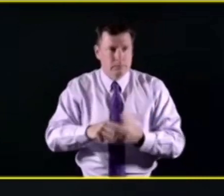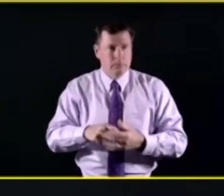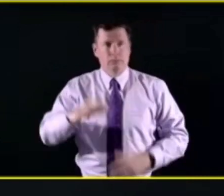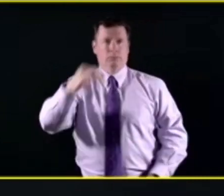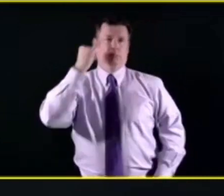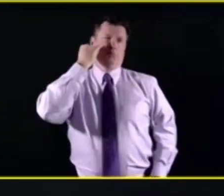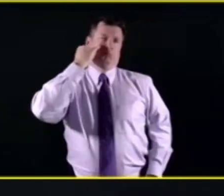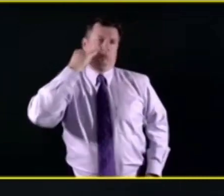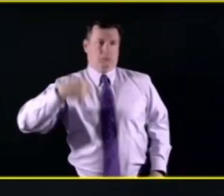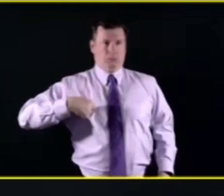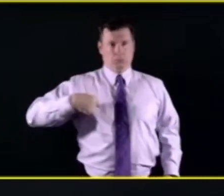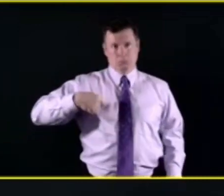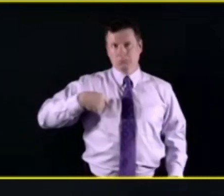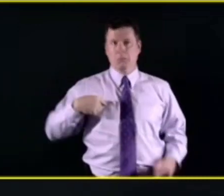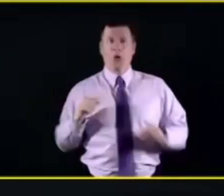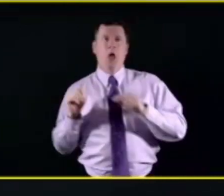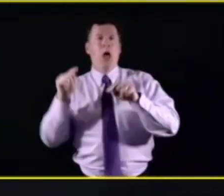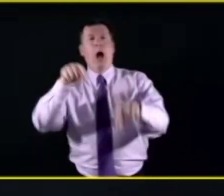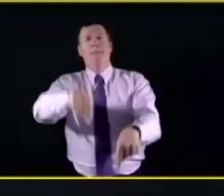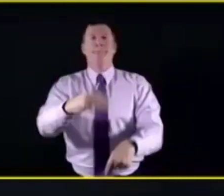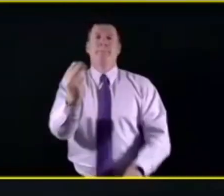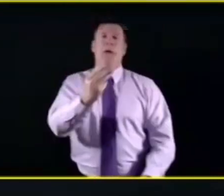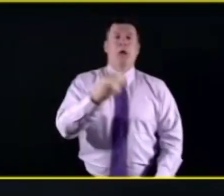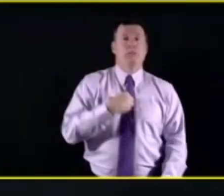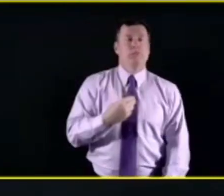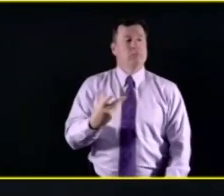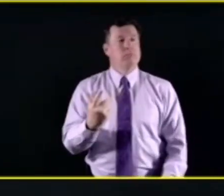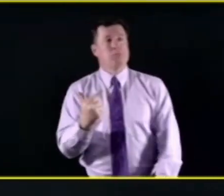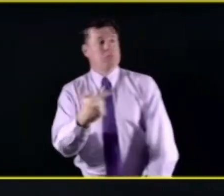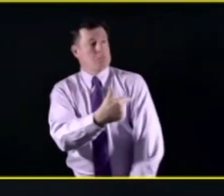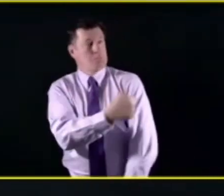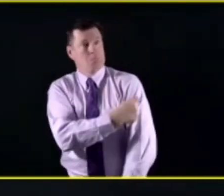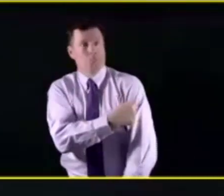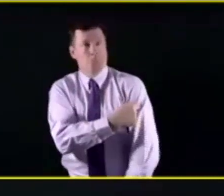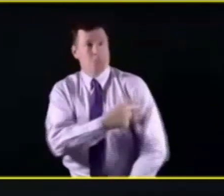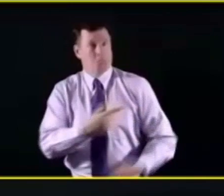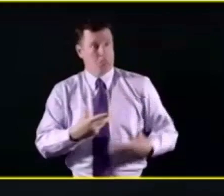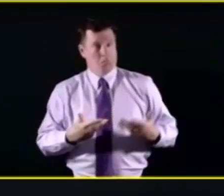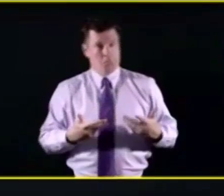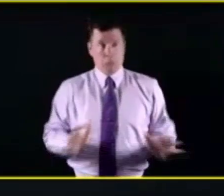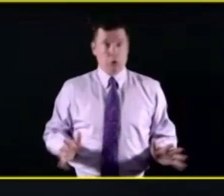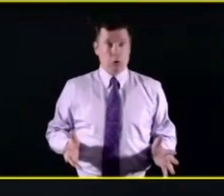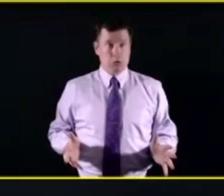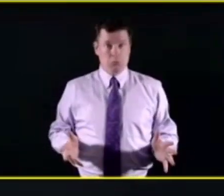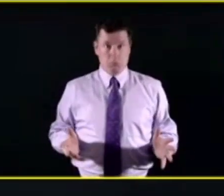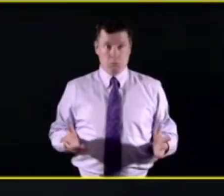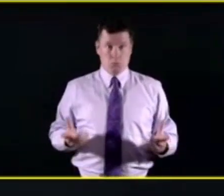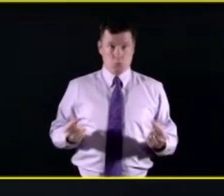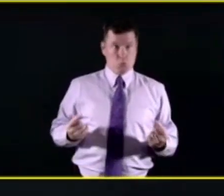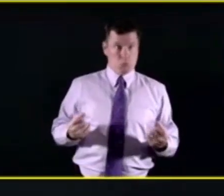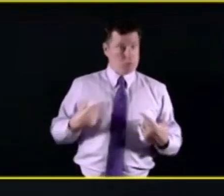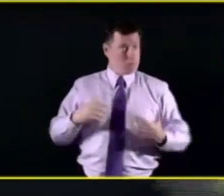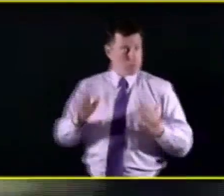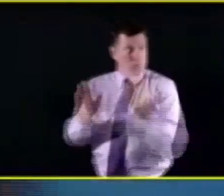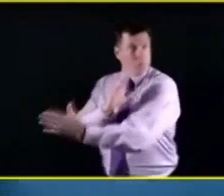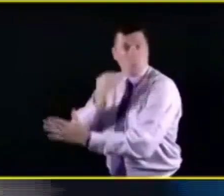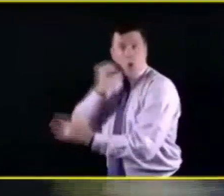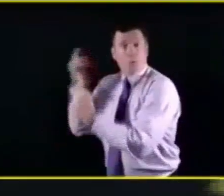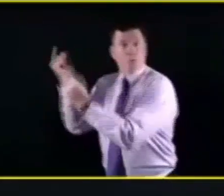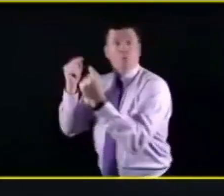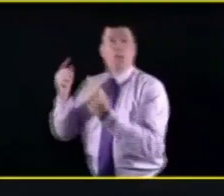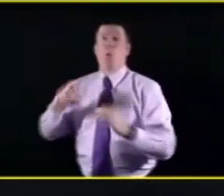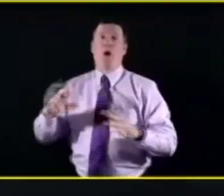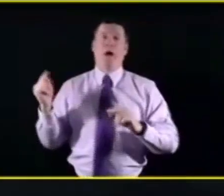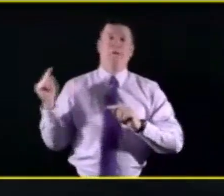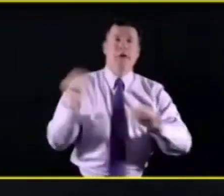is it going to look, say I'm watching and I want to say, I want to get involved. What is that going to mean for me? How much time do I have to spend doing it? So it's